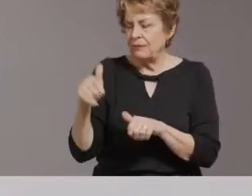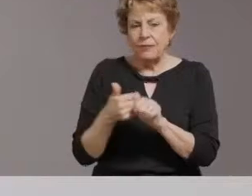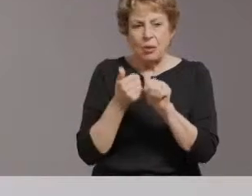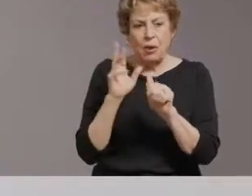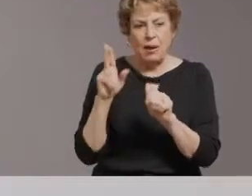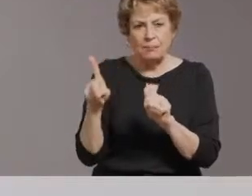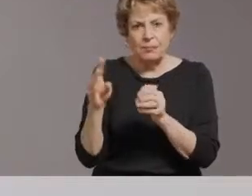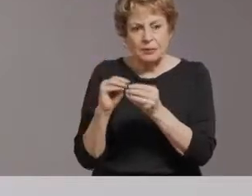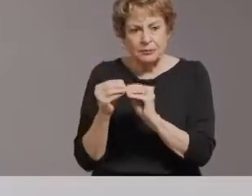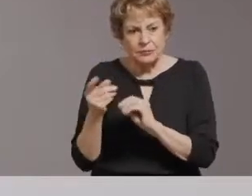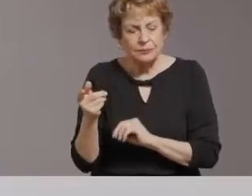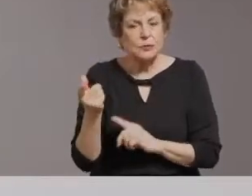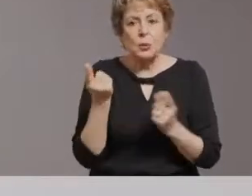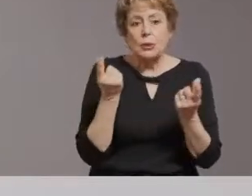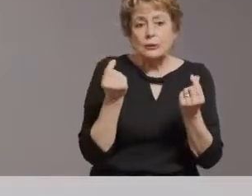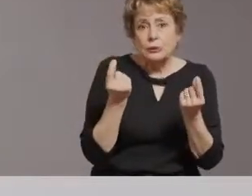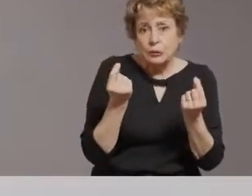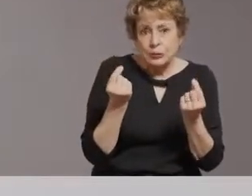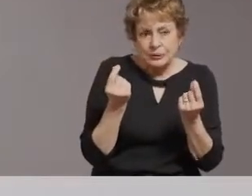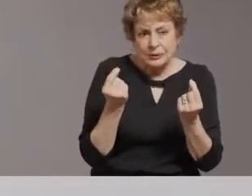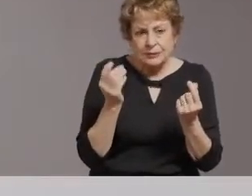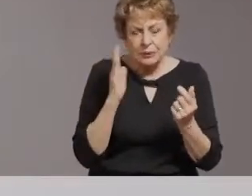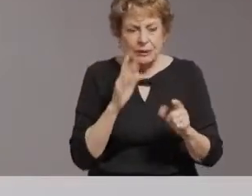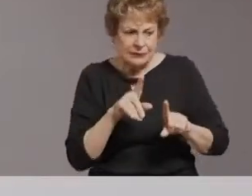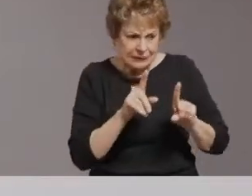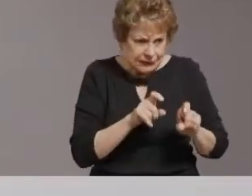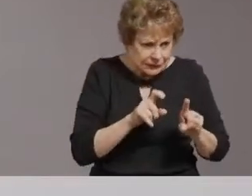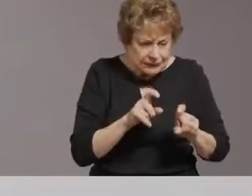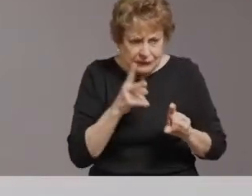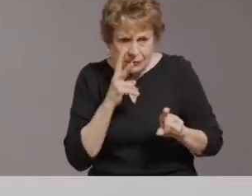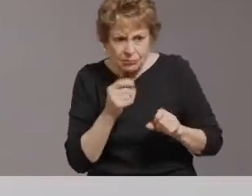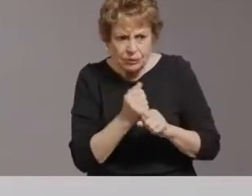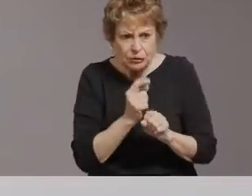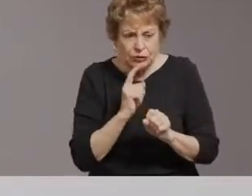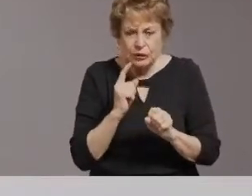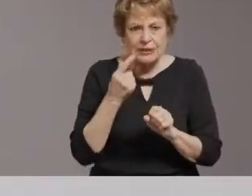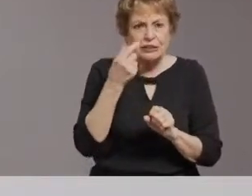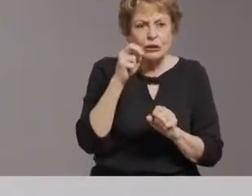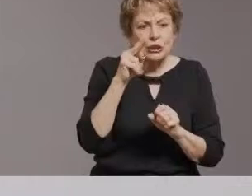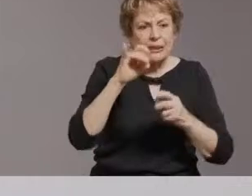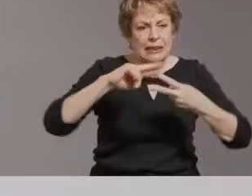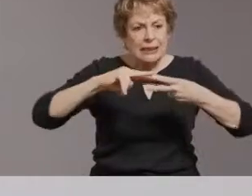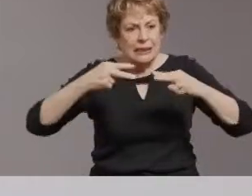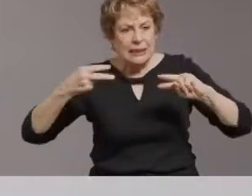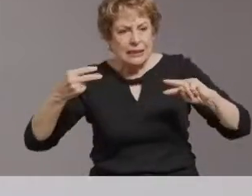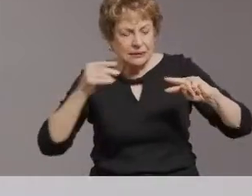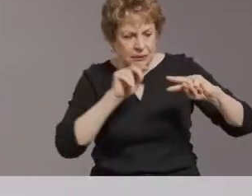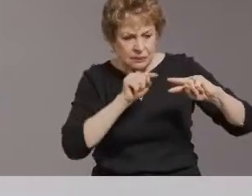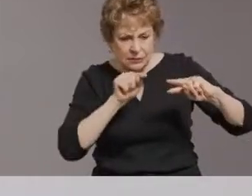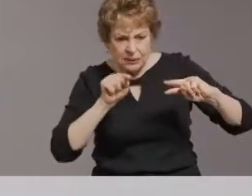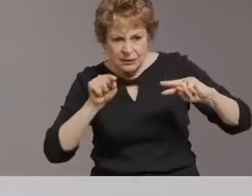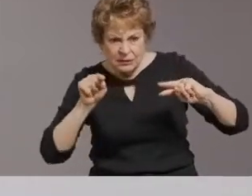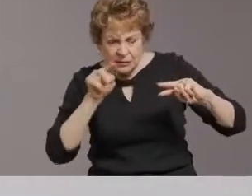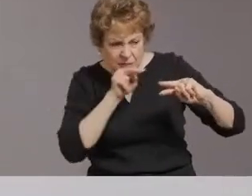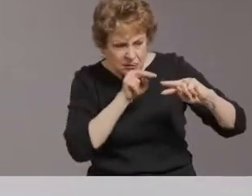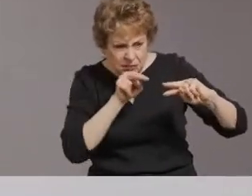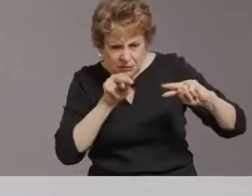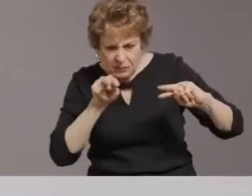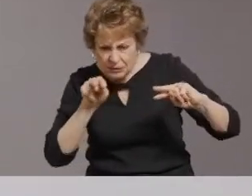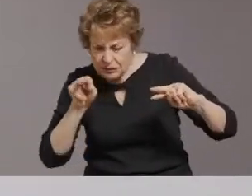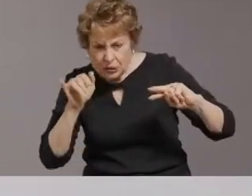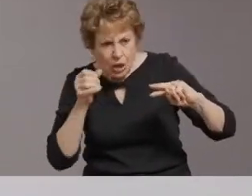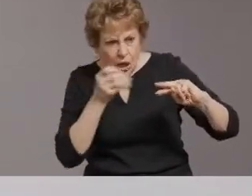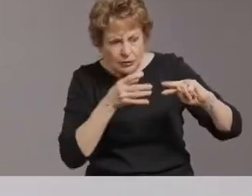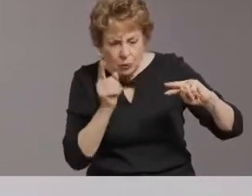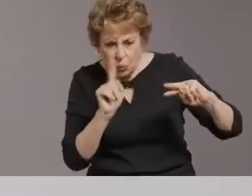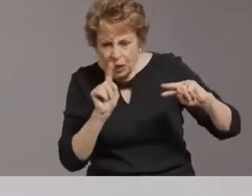our partners to do genetic sequencing of the variants to identify what variants there are and what we're